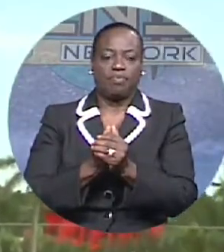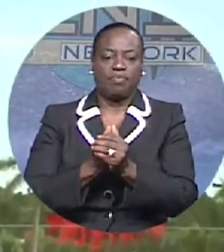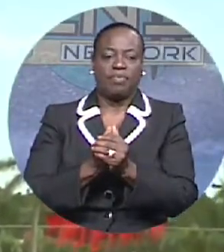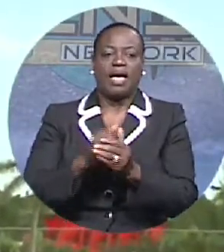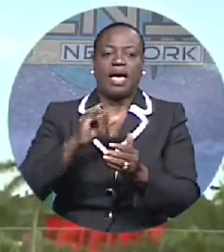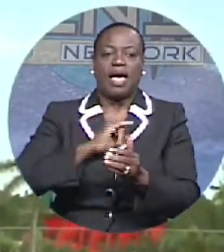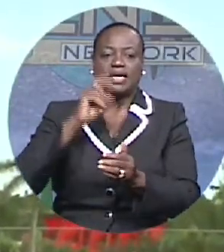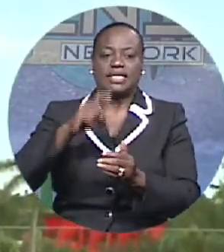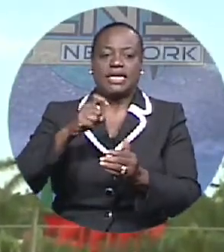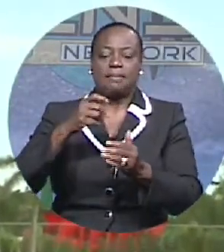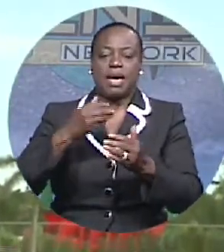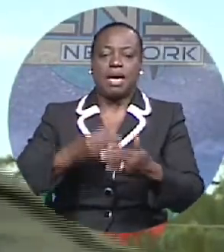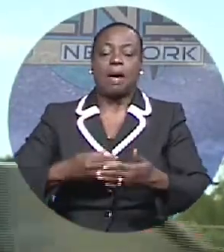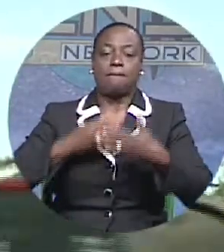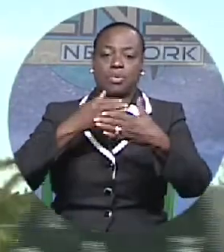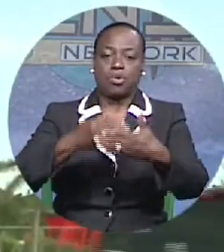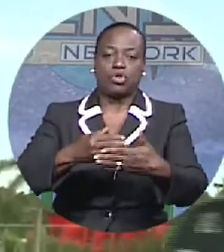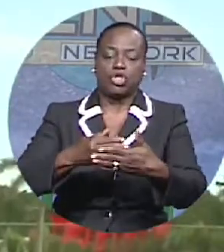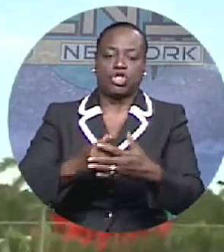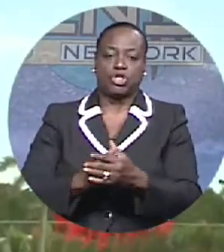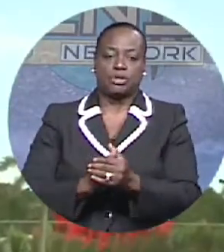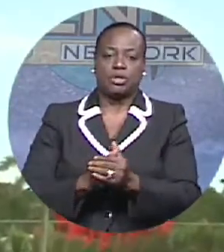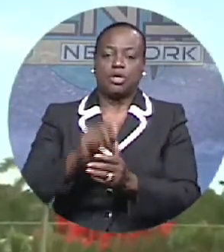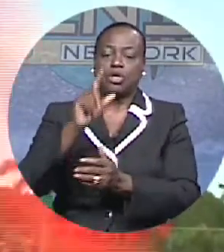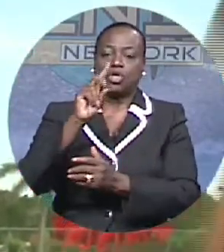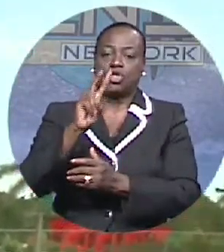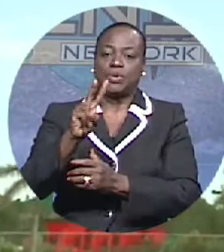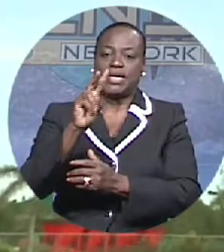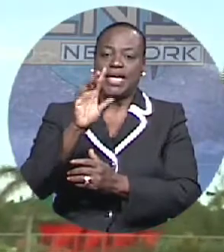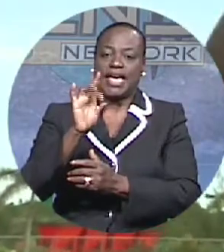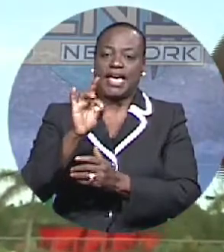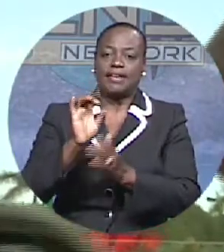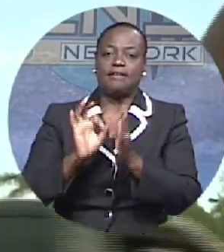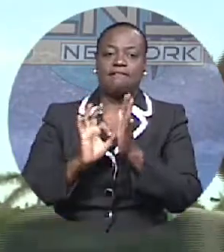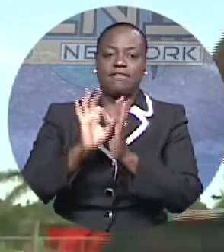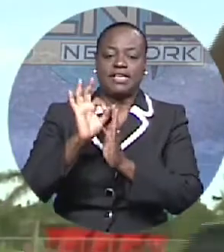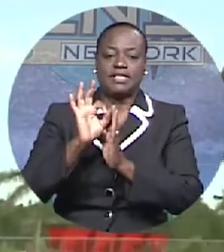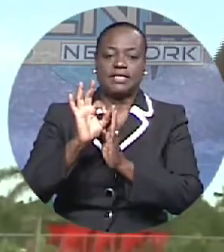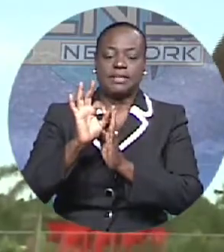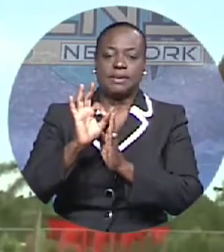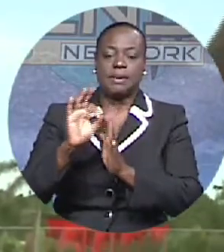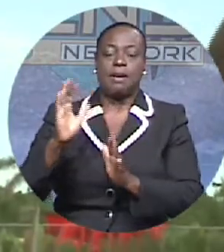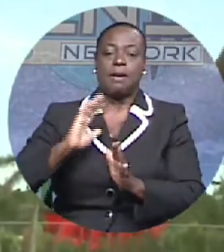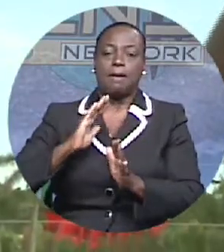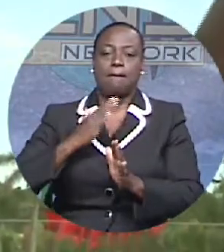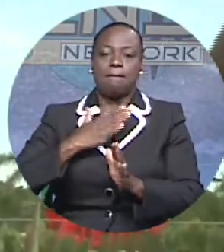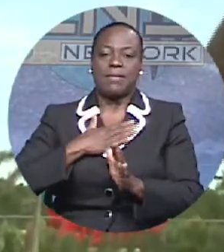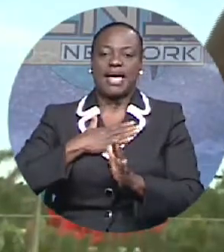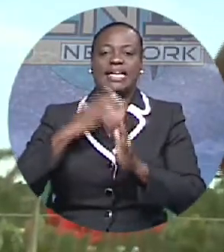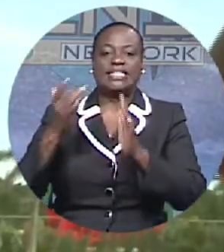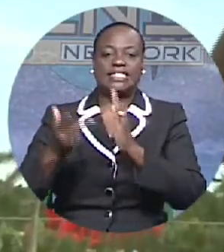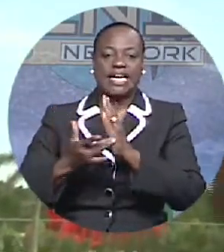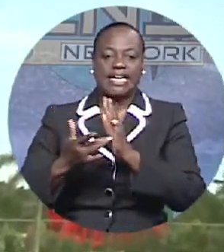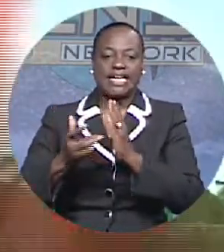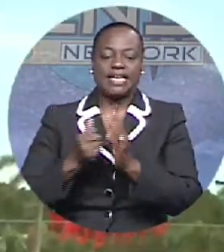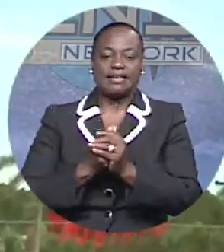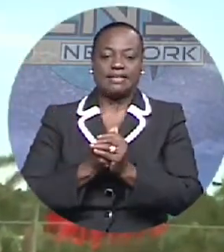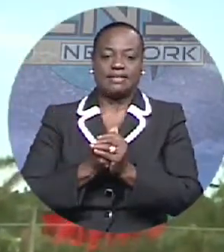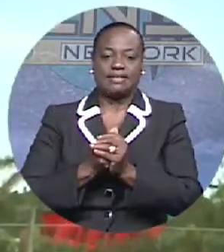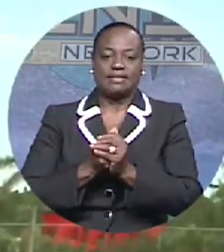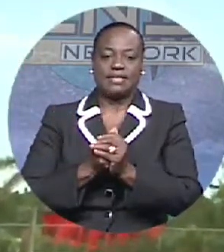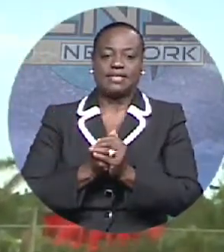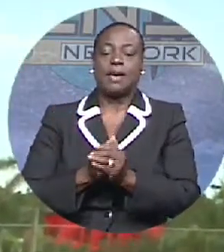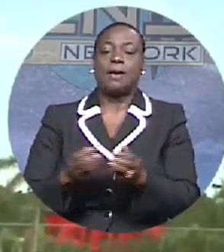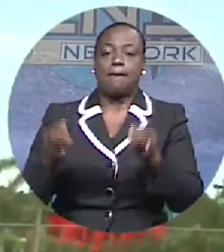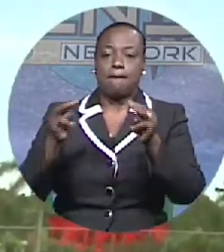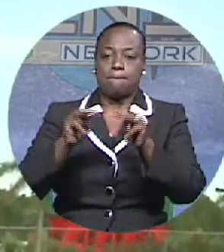approach. Right now I can go about 28 feet right now in long jump, but my approach, my technique is the main thing. Holding my legs in the